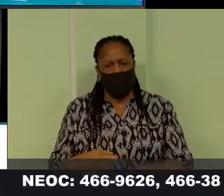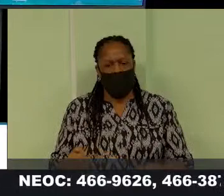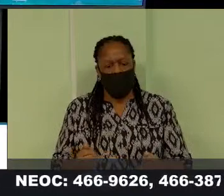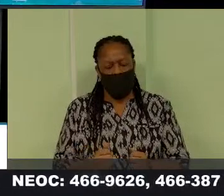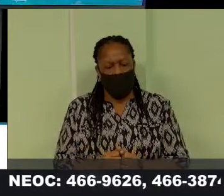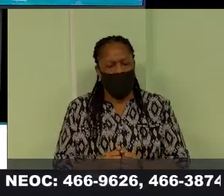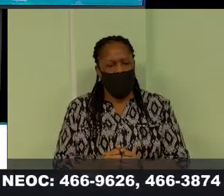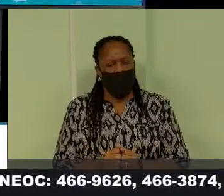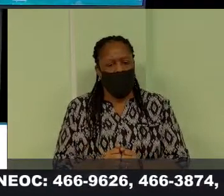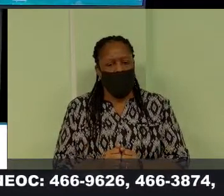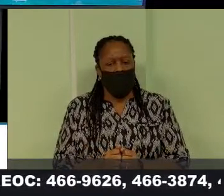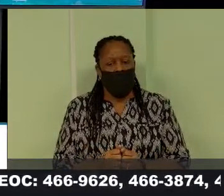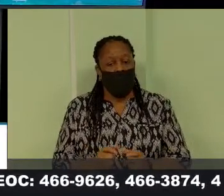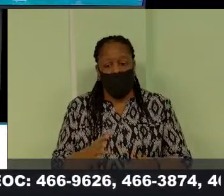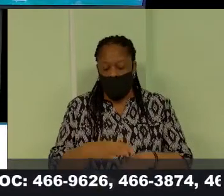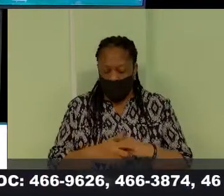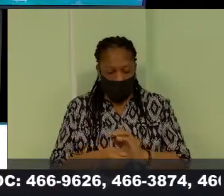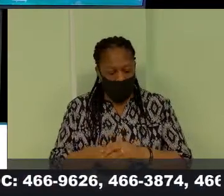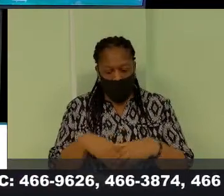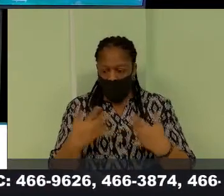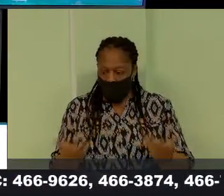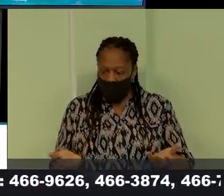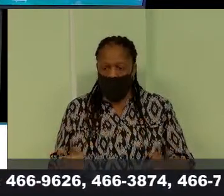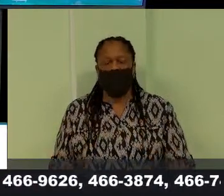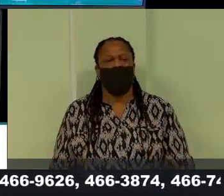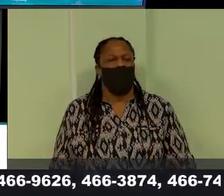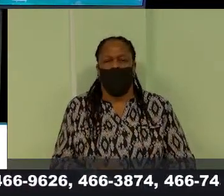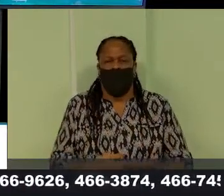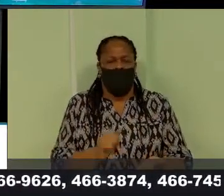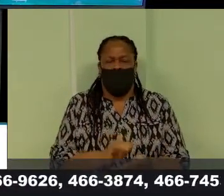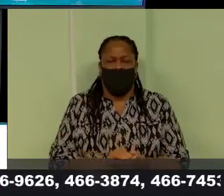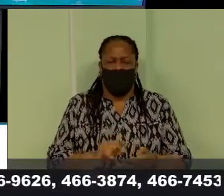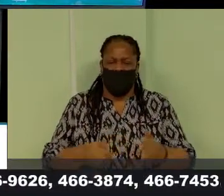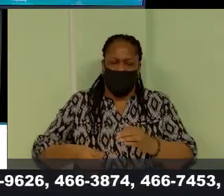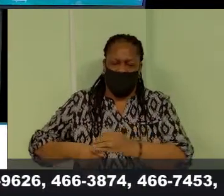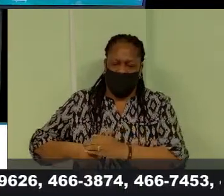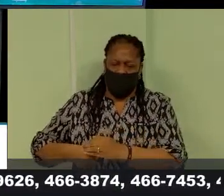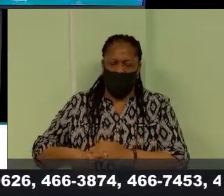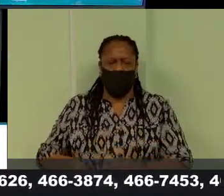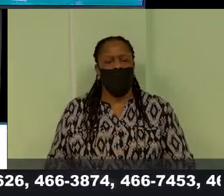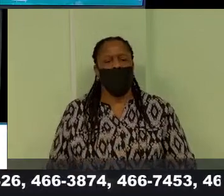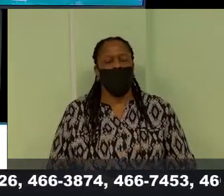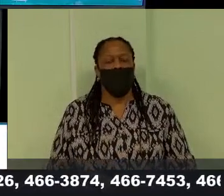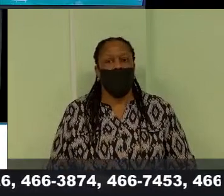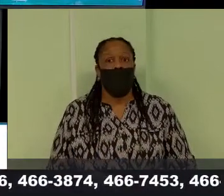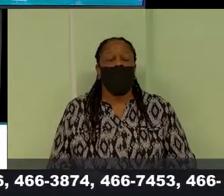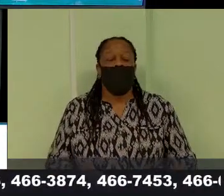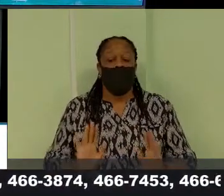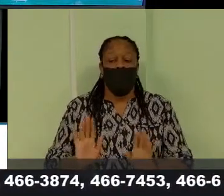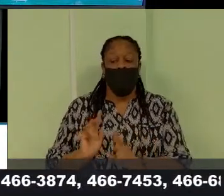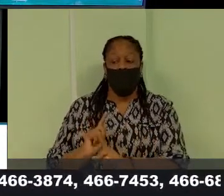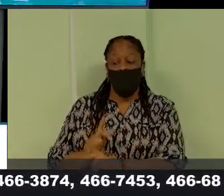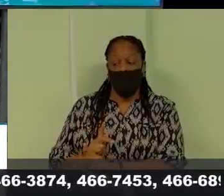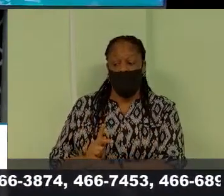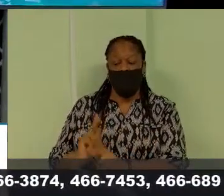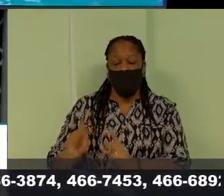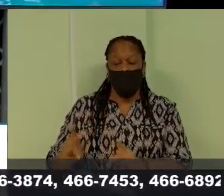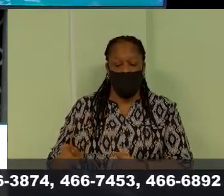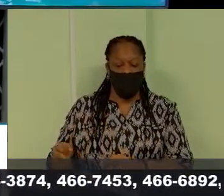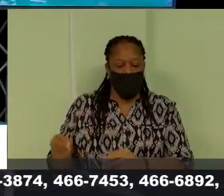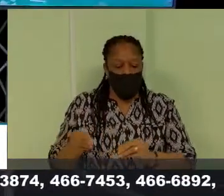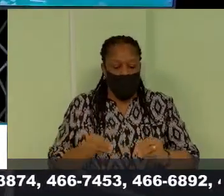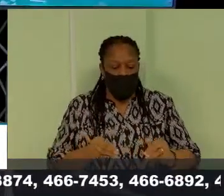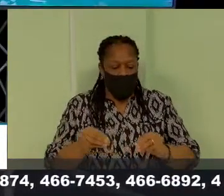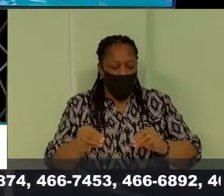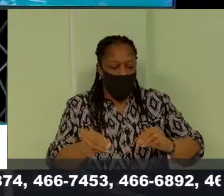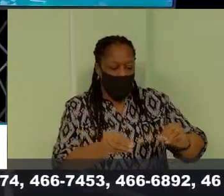though? Quarantine is a restriction on the movement of people, which is intended to prevent the spread of a